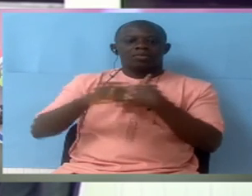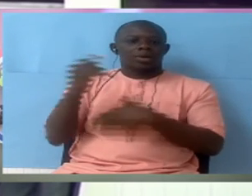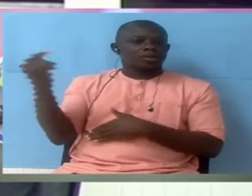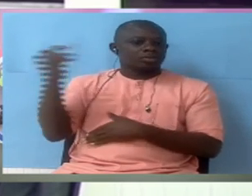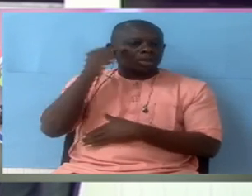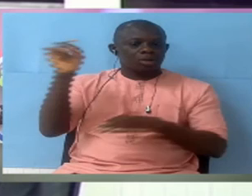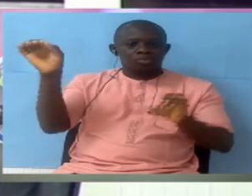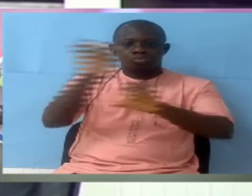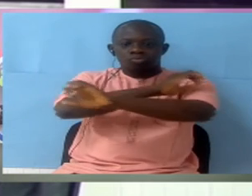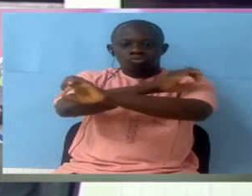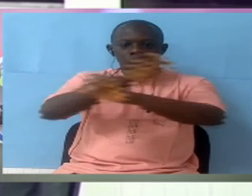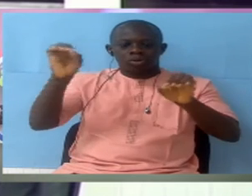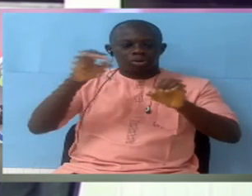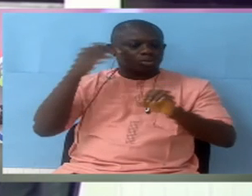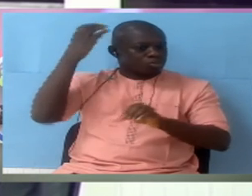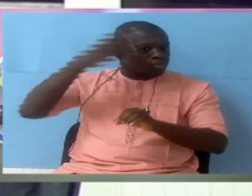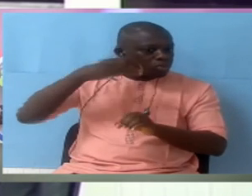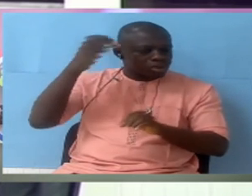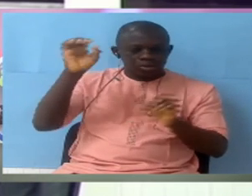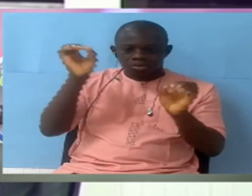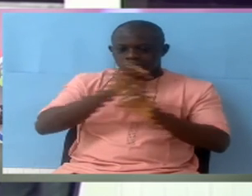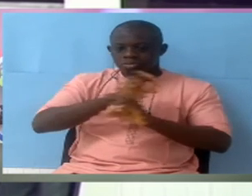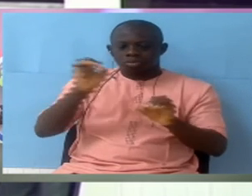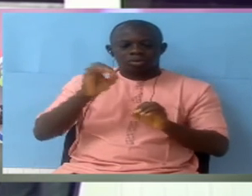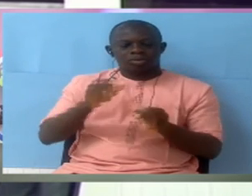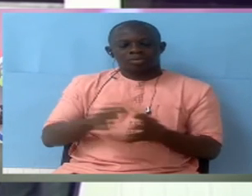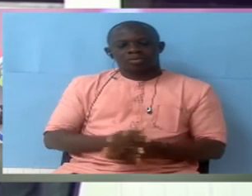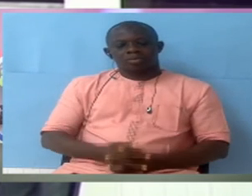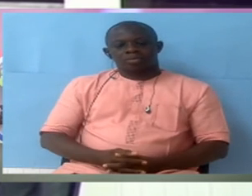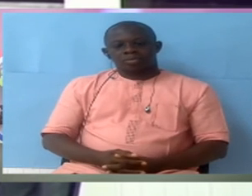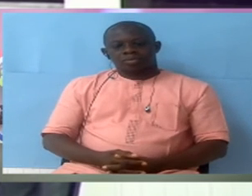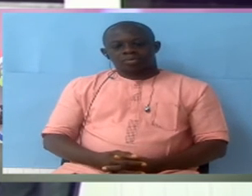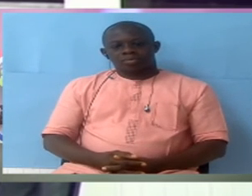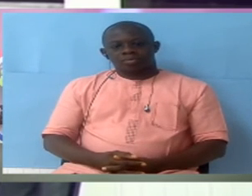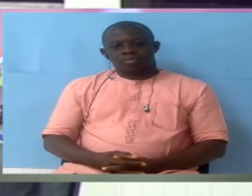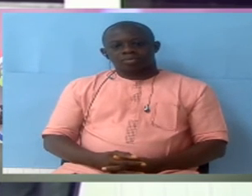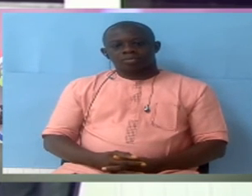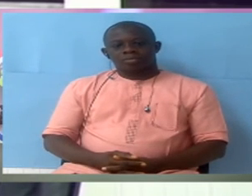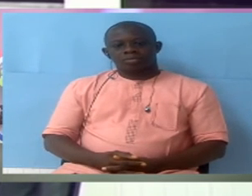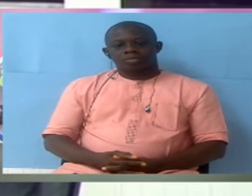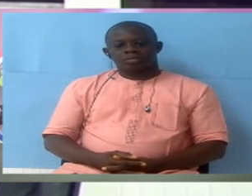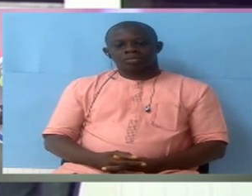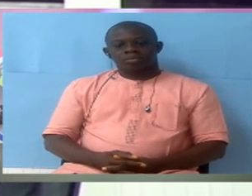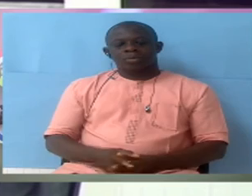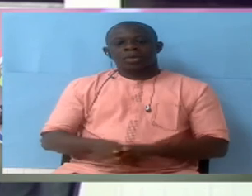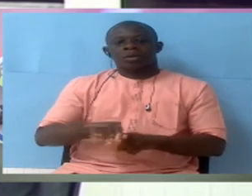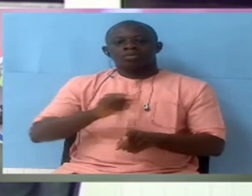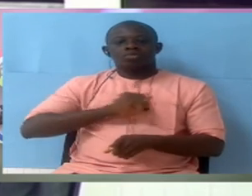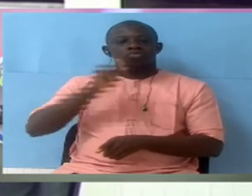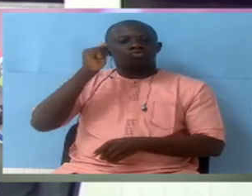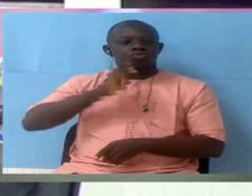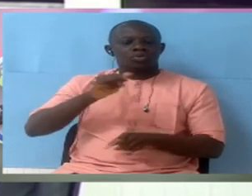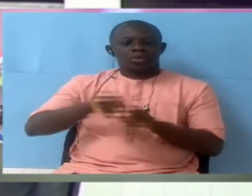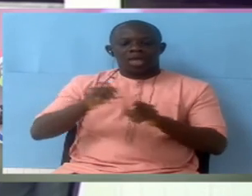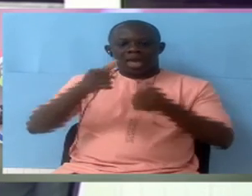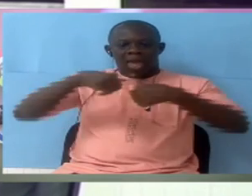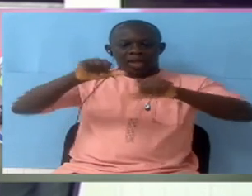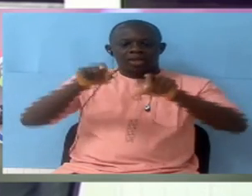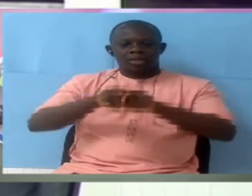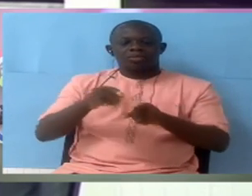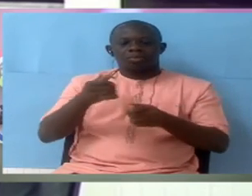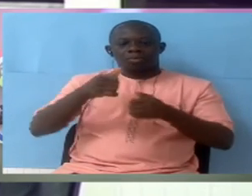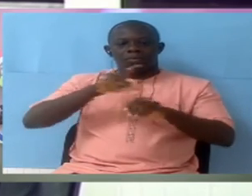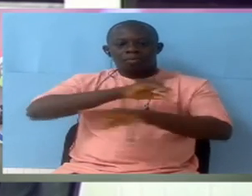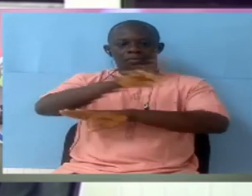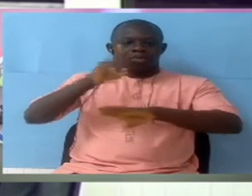noise. Deguma sax ben yengatu. He used the cockle handle of the rifle. Mo daldi jël li nga xamne